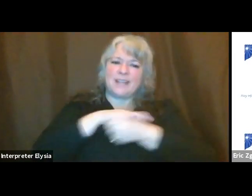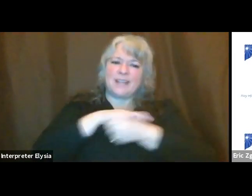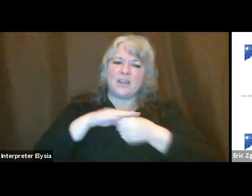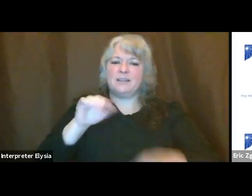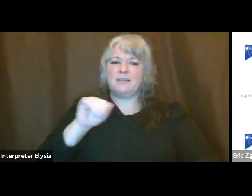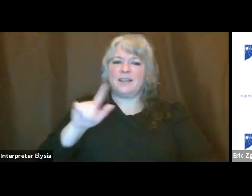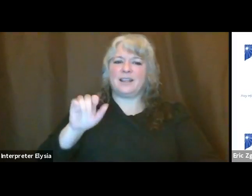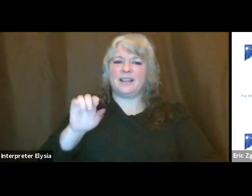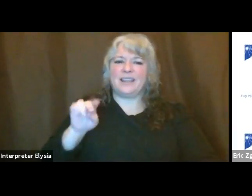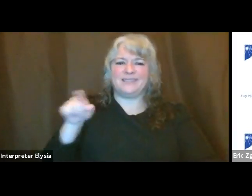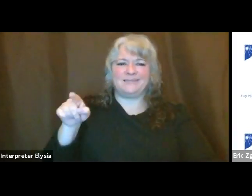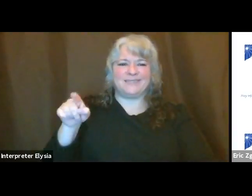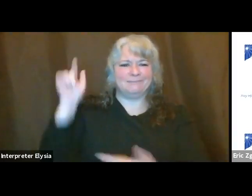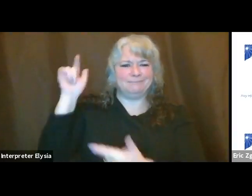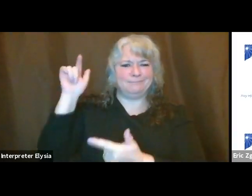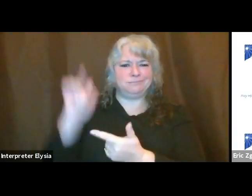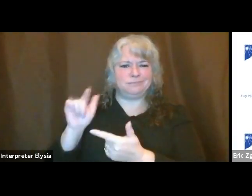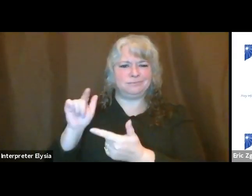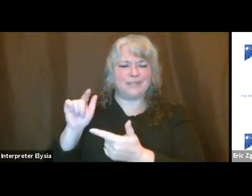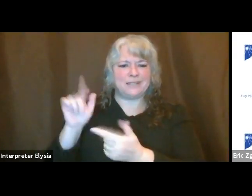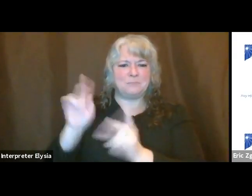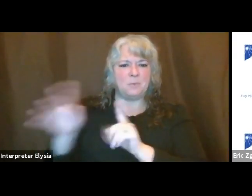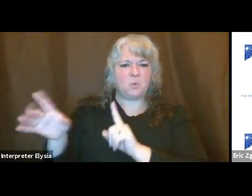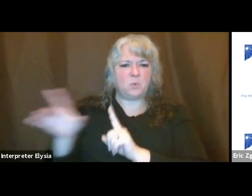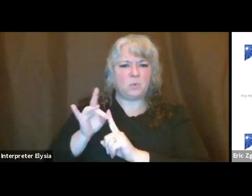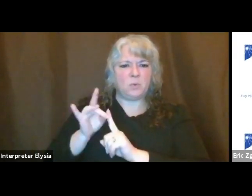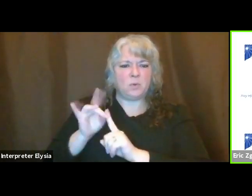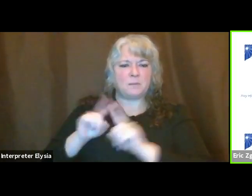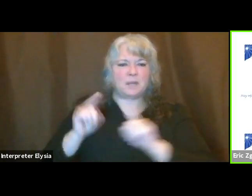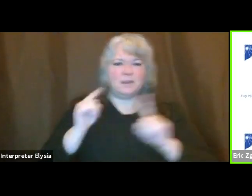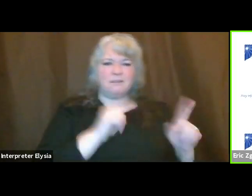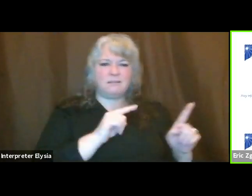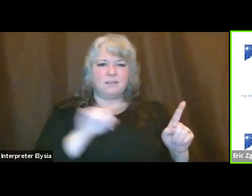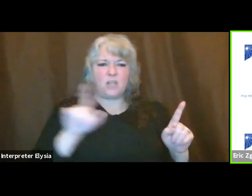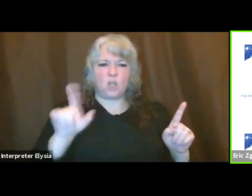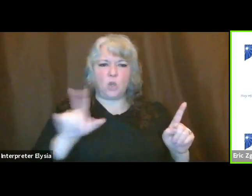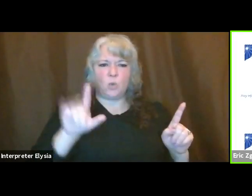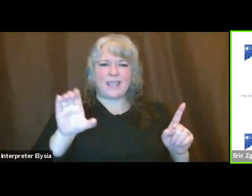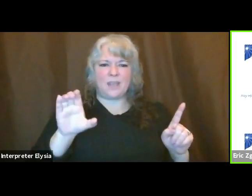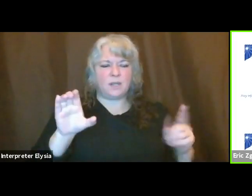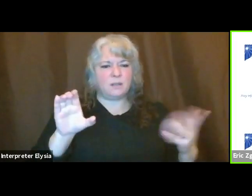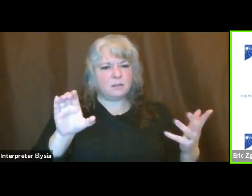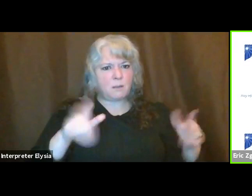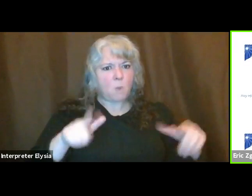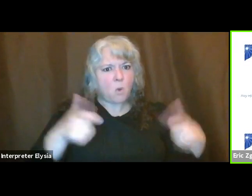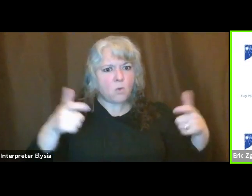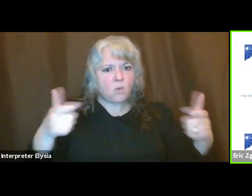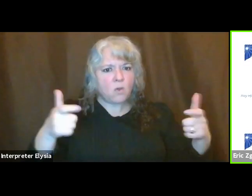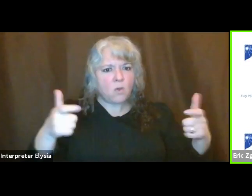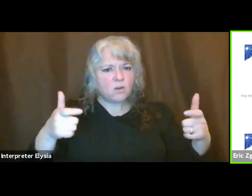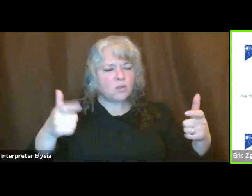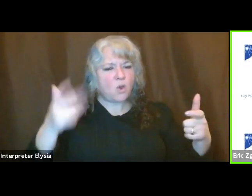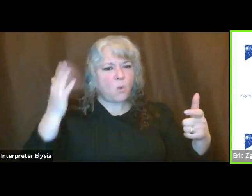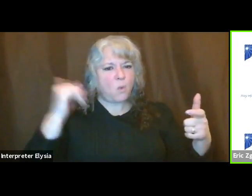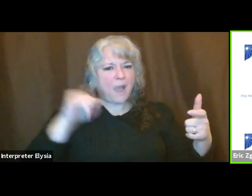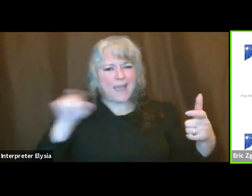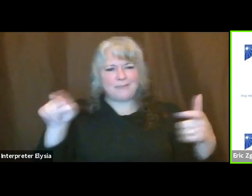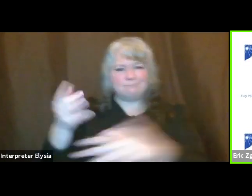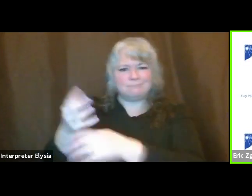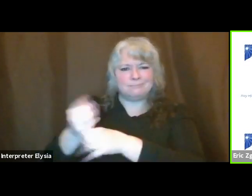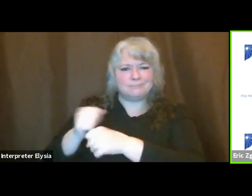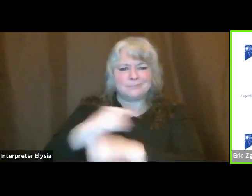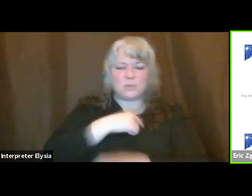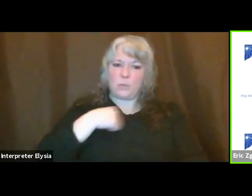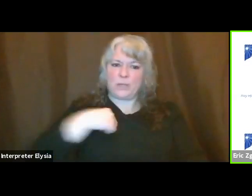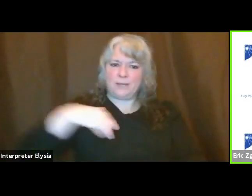on that list, and a county like Lucas would have none on that list. That's a great question. And again, I think with